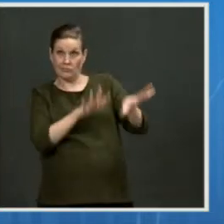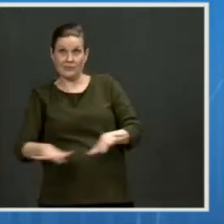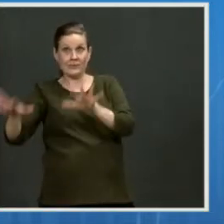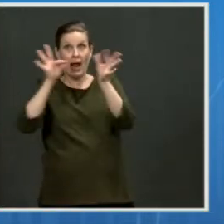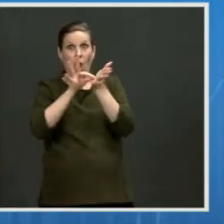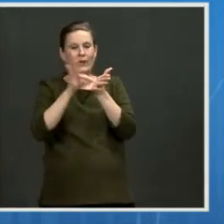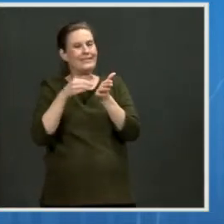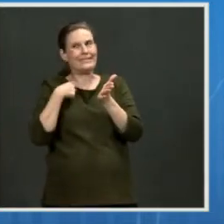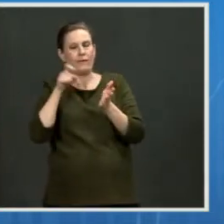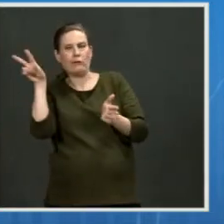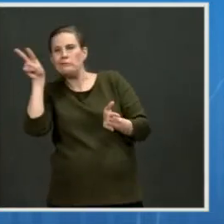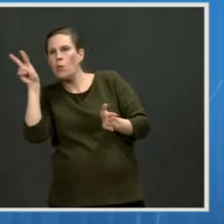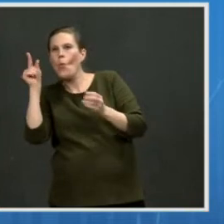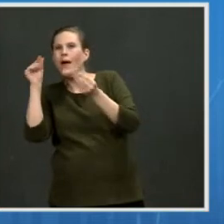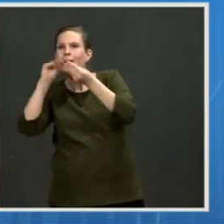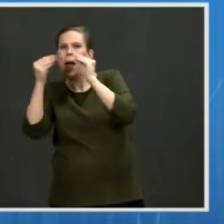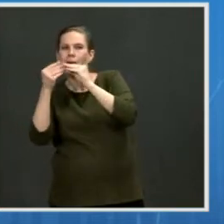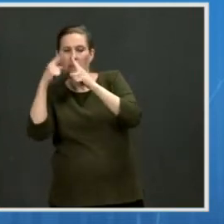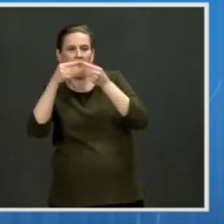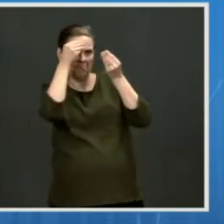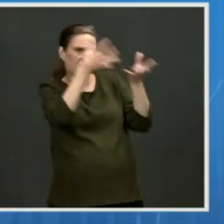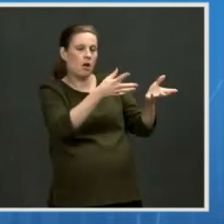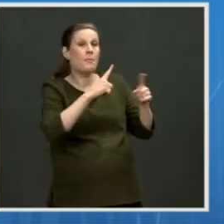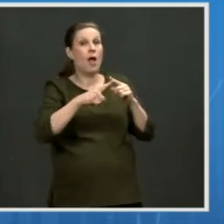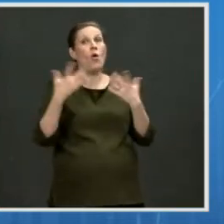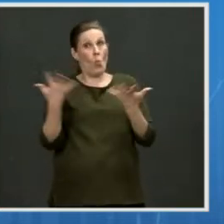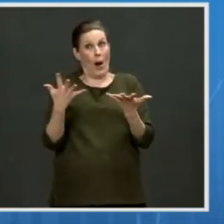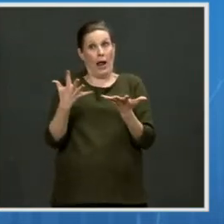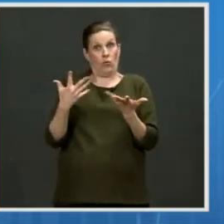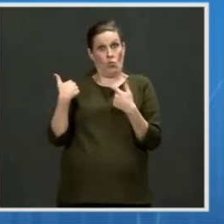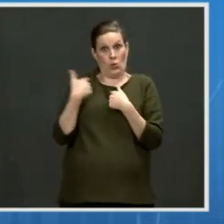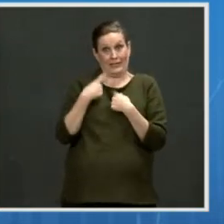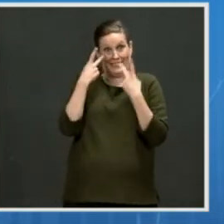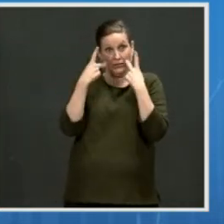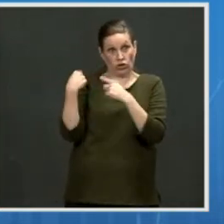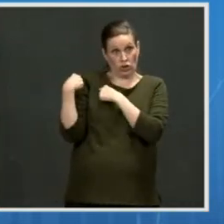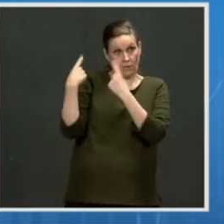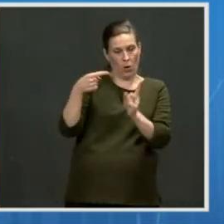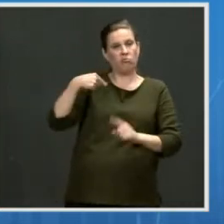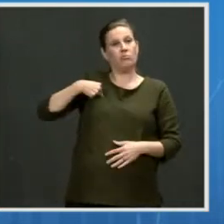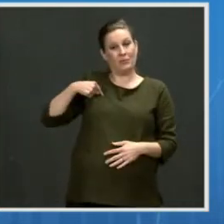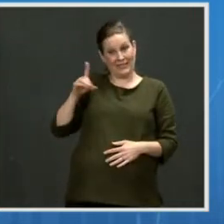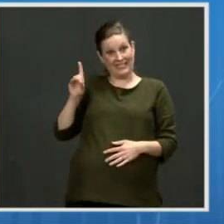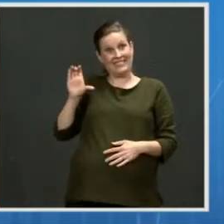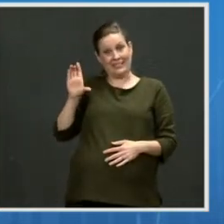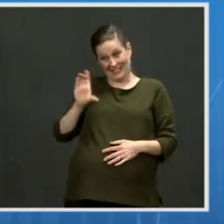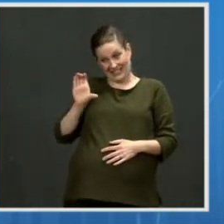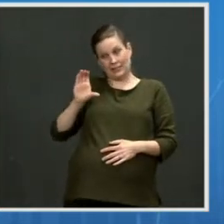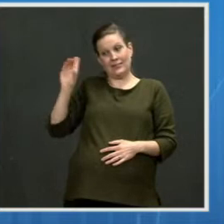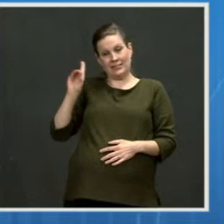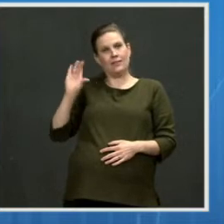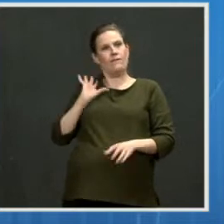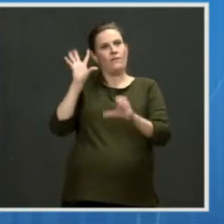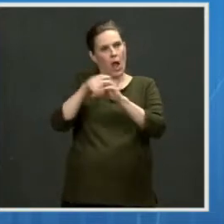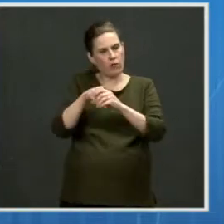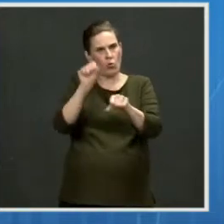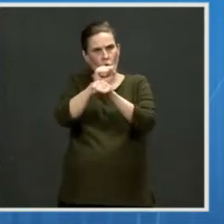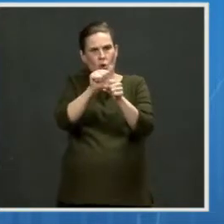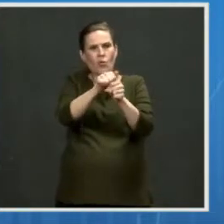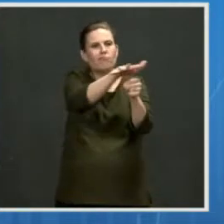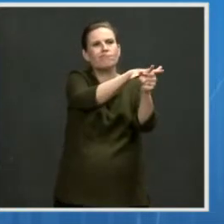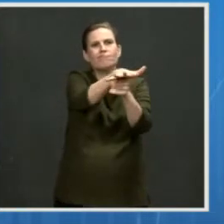and classifies them, and it is that interagency group CDC is a part of that is actually looking at exactly this question right now.